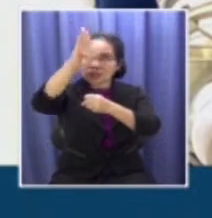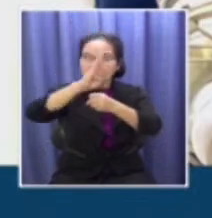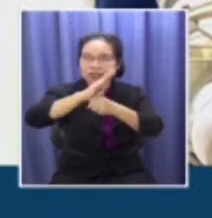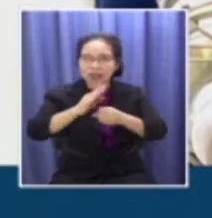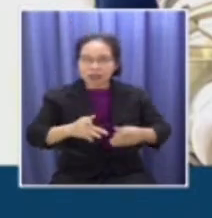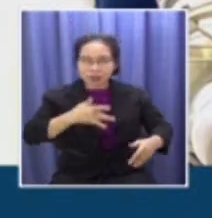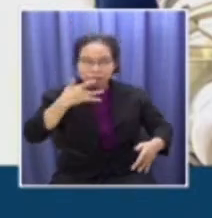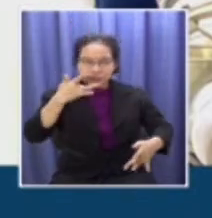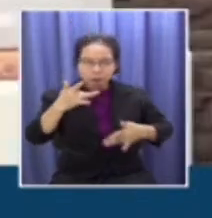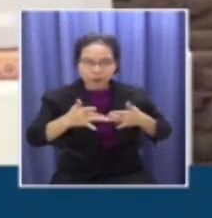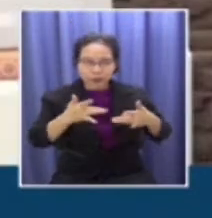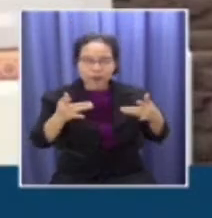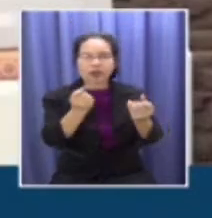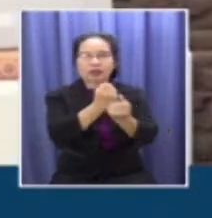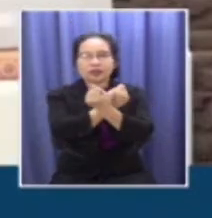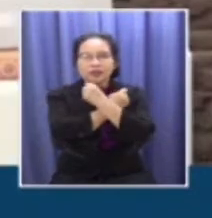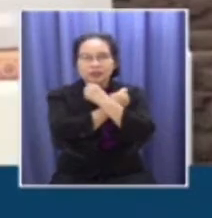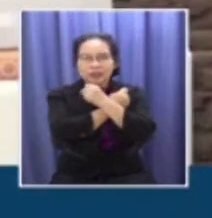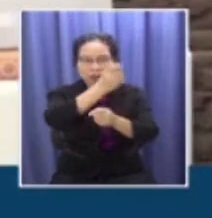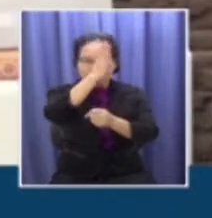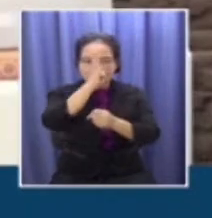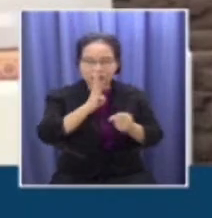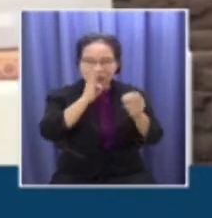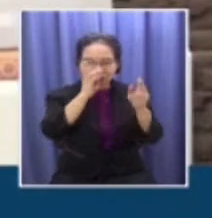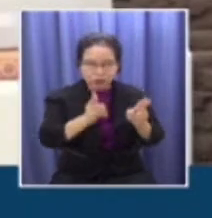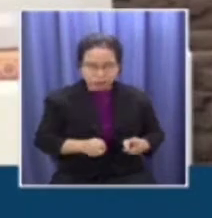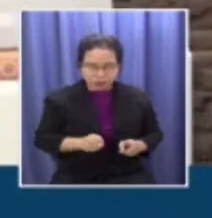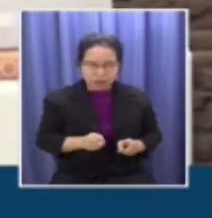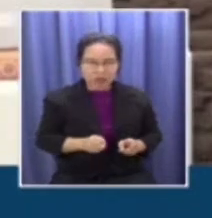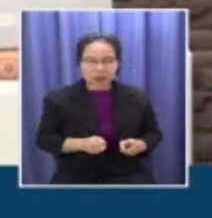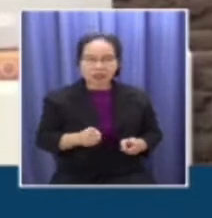High kakana waso na